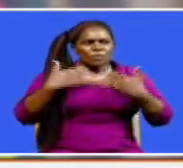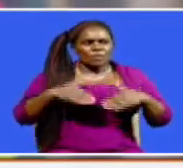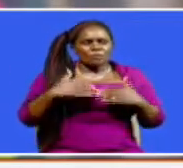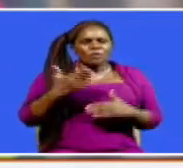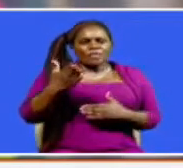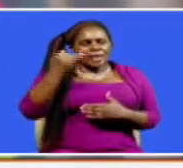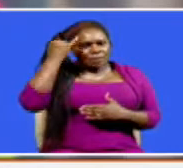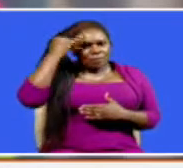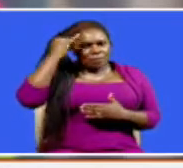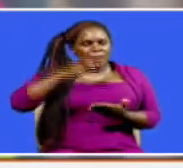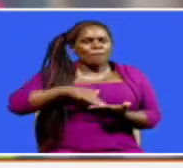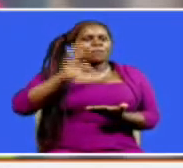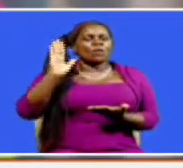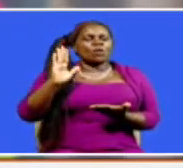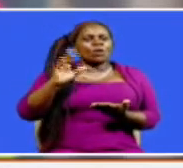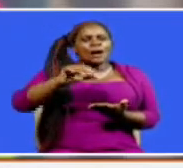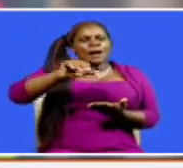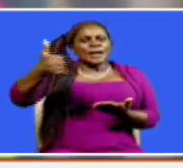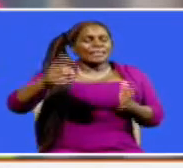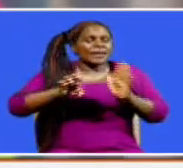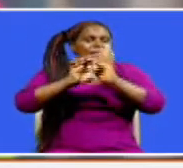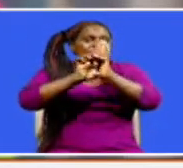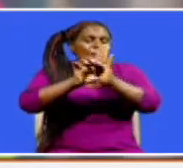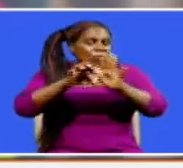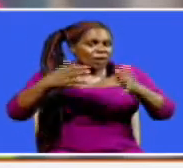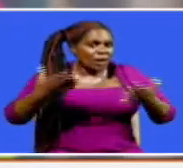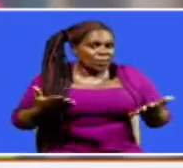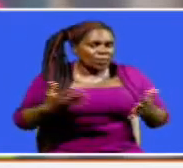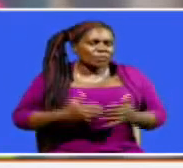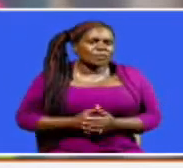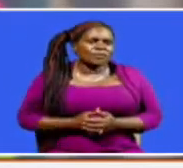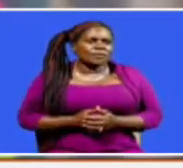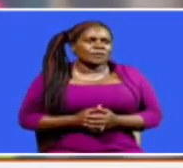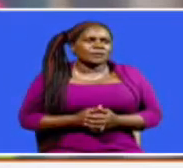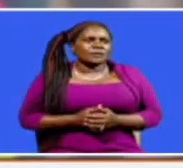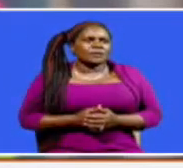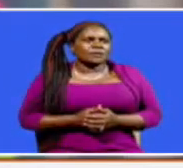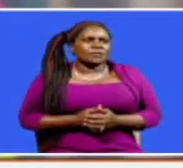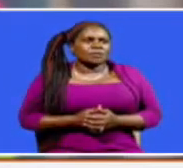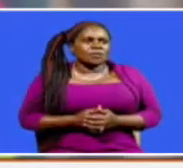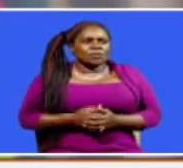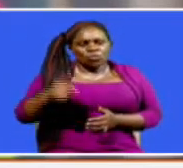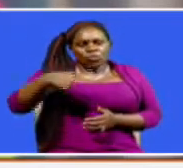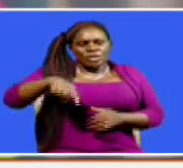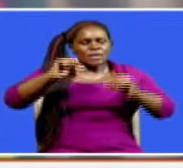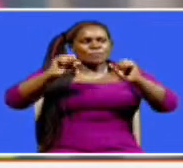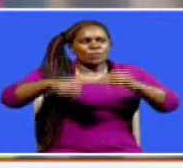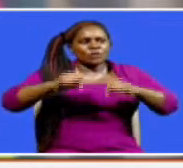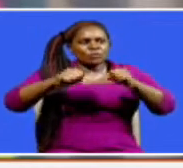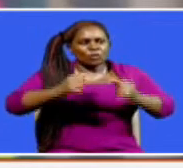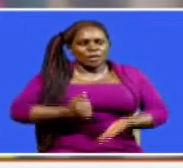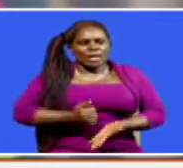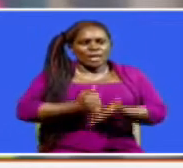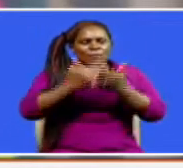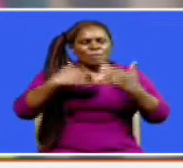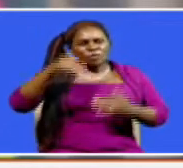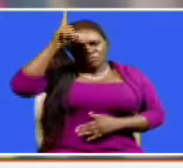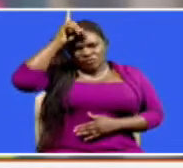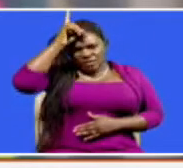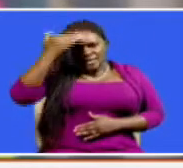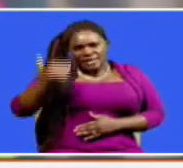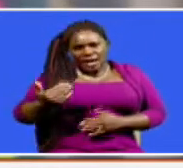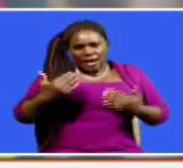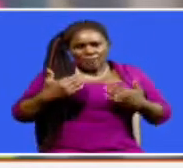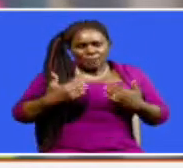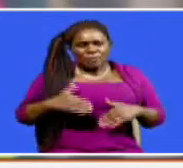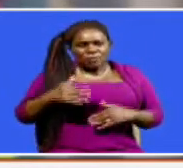more creative. Or another example is, can we enable people in the village, young people in the